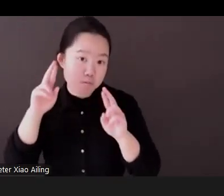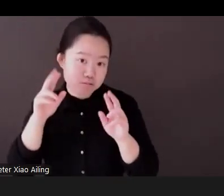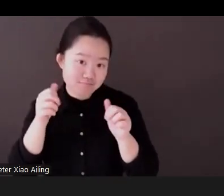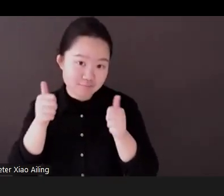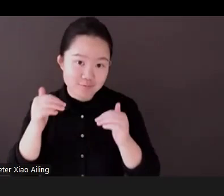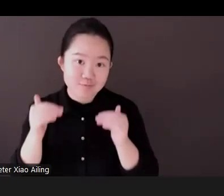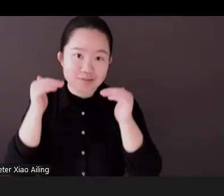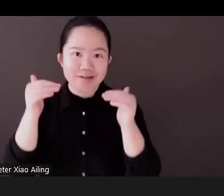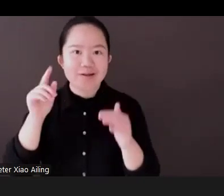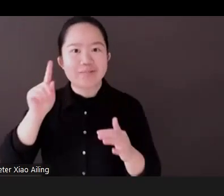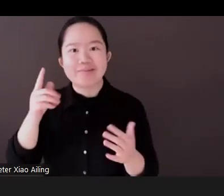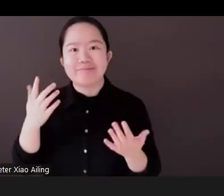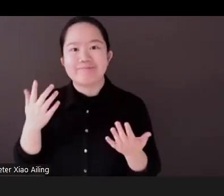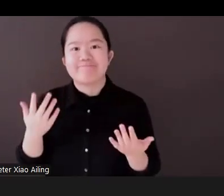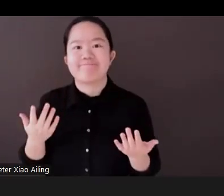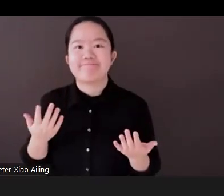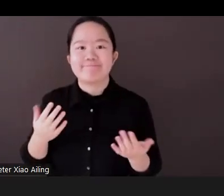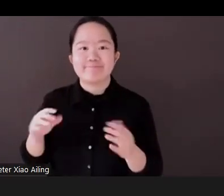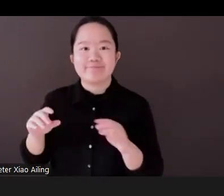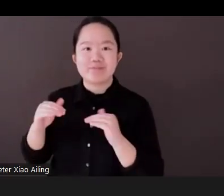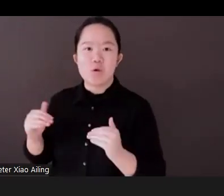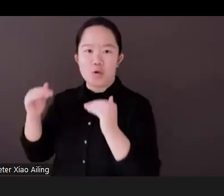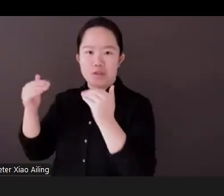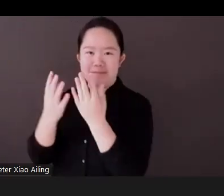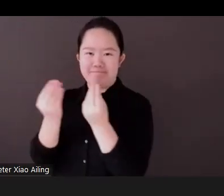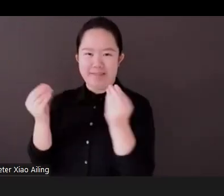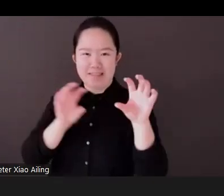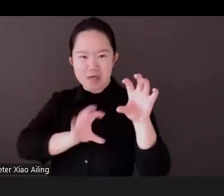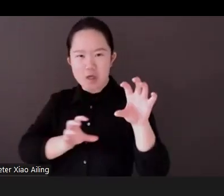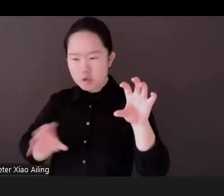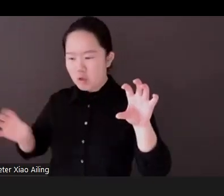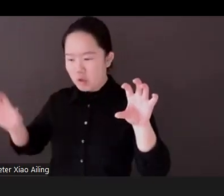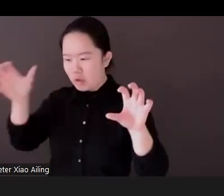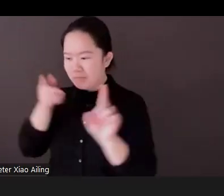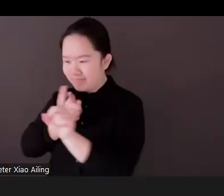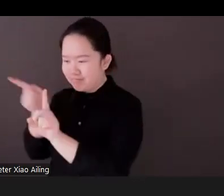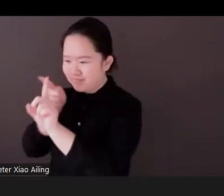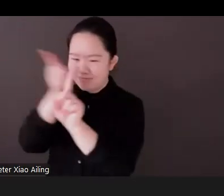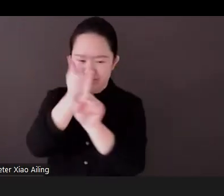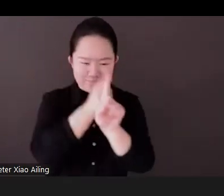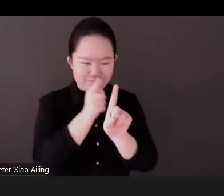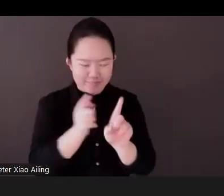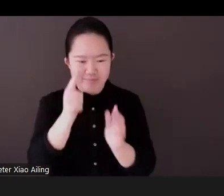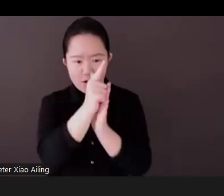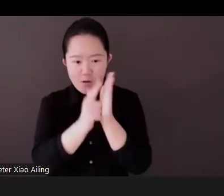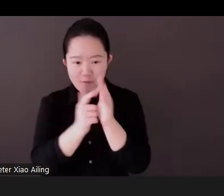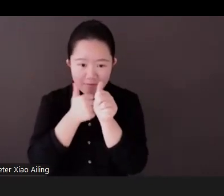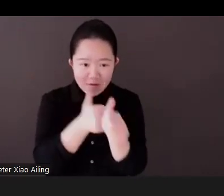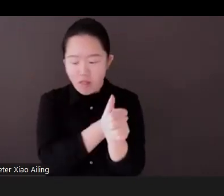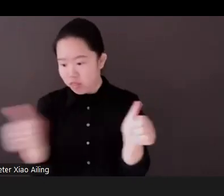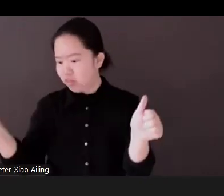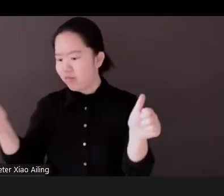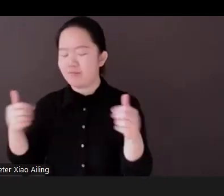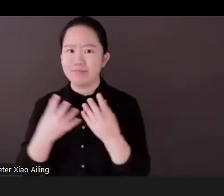this, EU. That seems crazy. Okay, we have a very time for a very quick. Sorry, Mitchell,